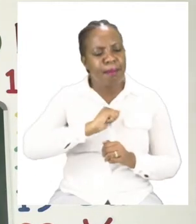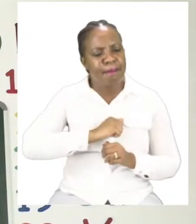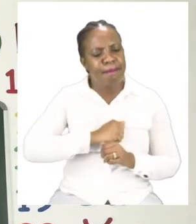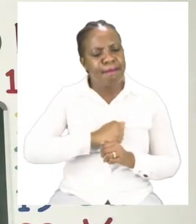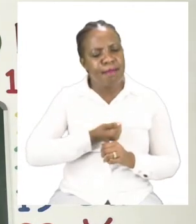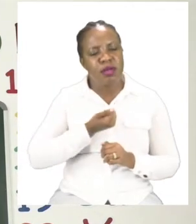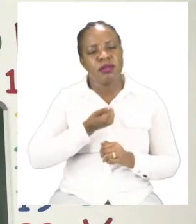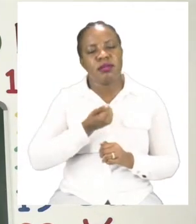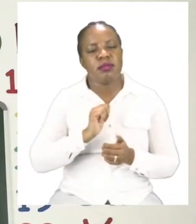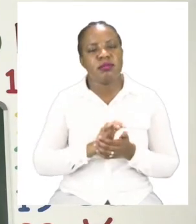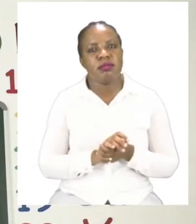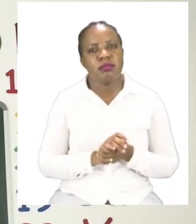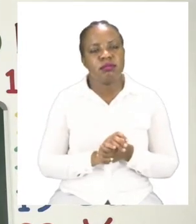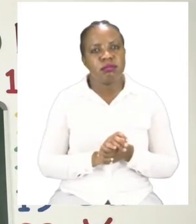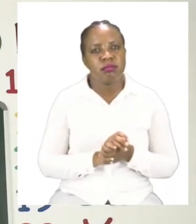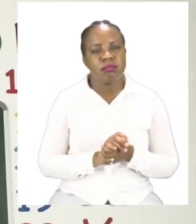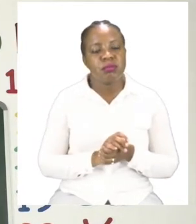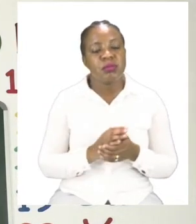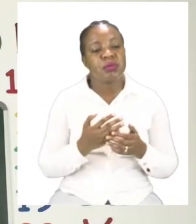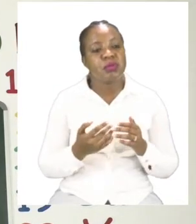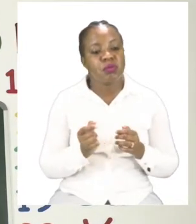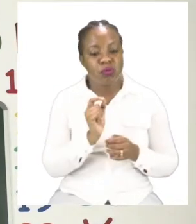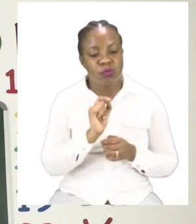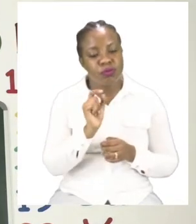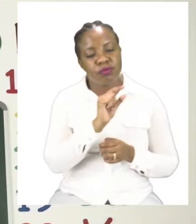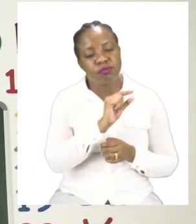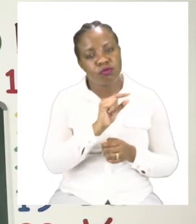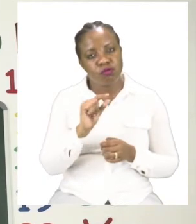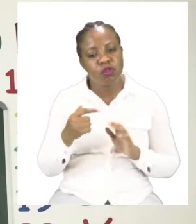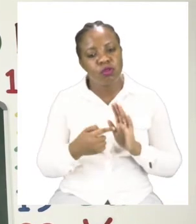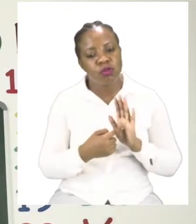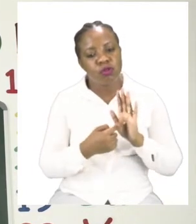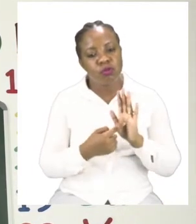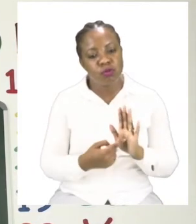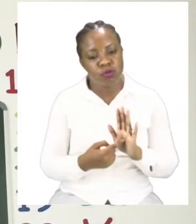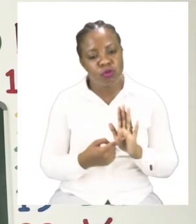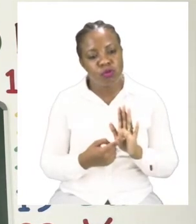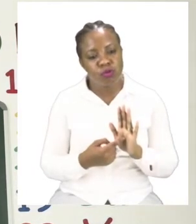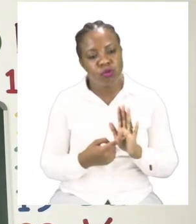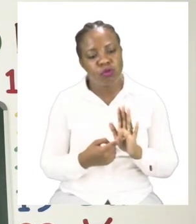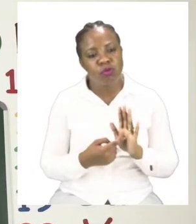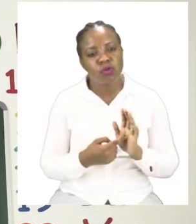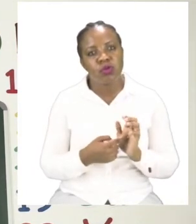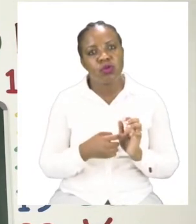we're going to make a sentence to show ownership, we can say the drum